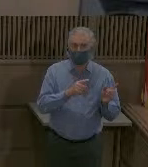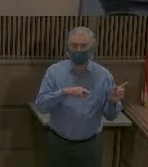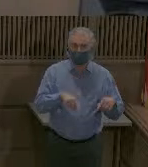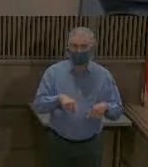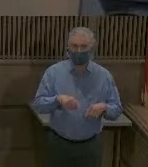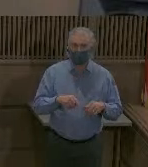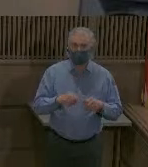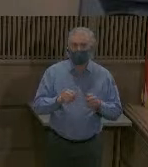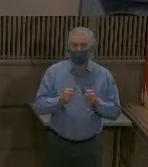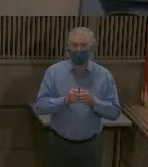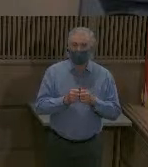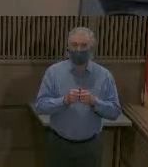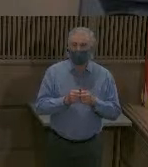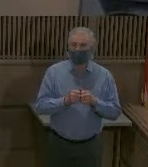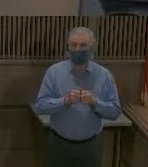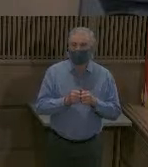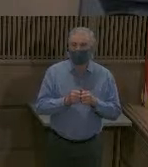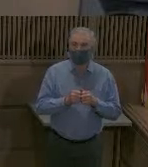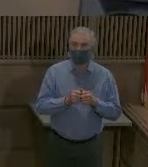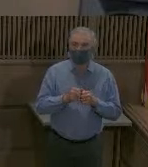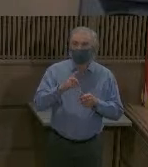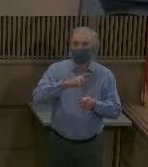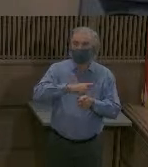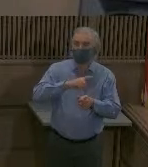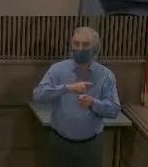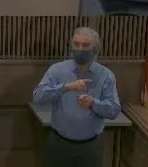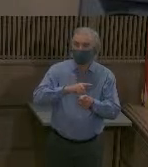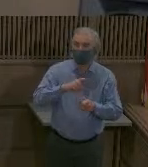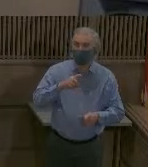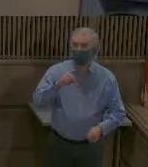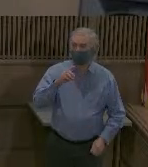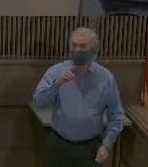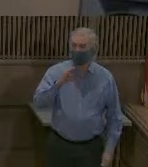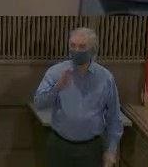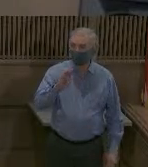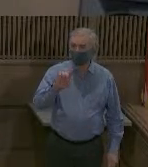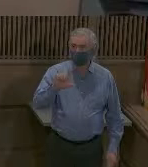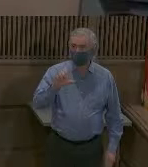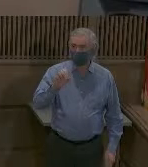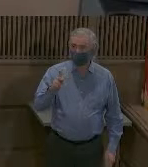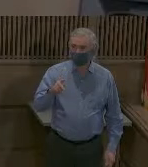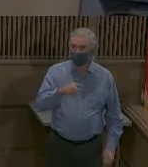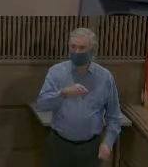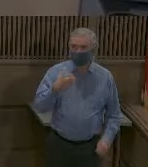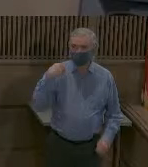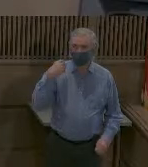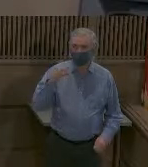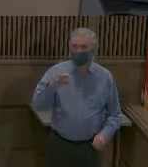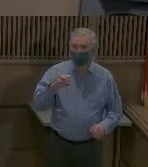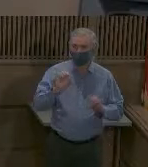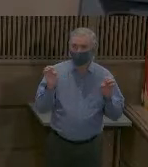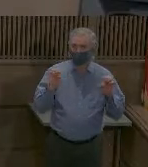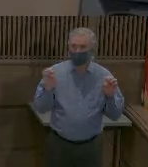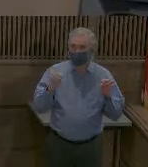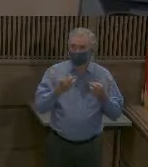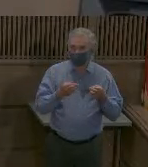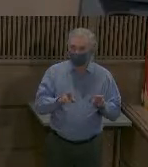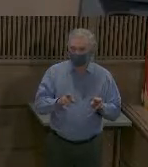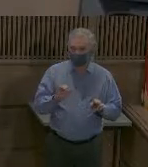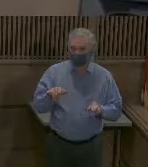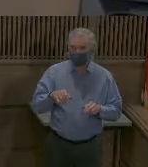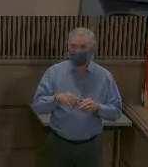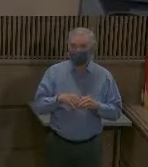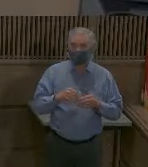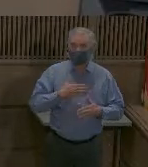we have Dr. James Black, who is the chairman of the Emergency Department, and always honored to have